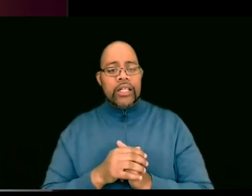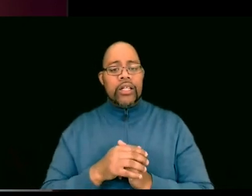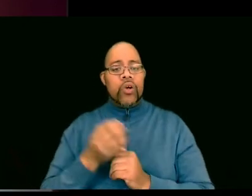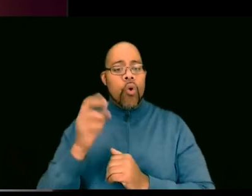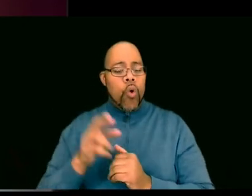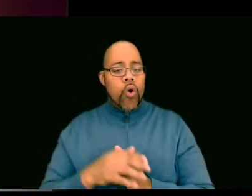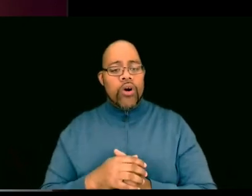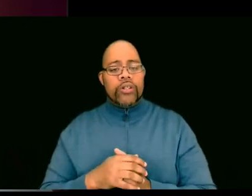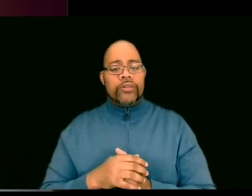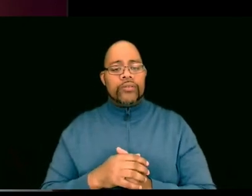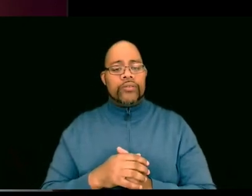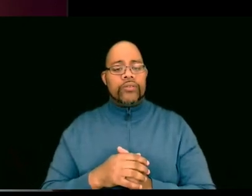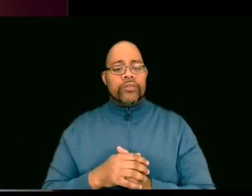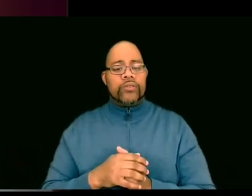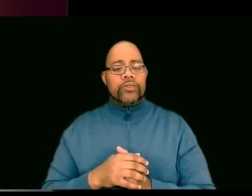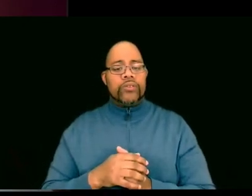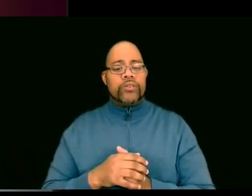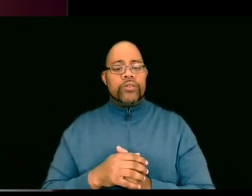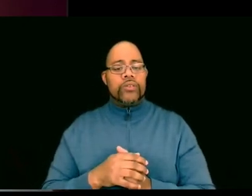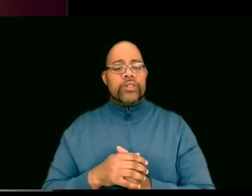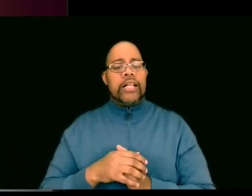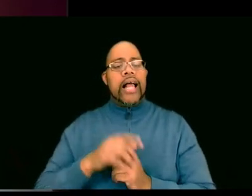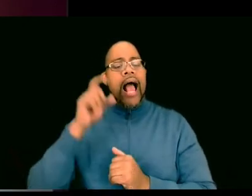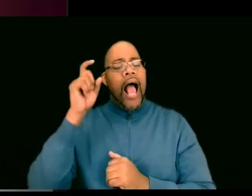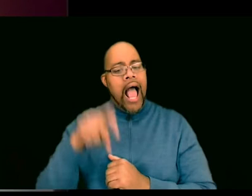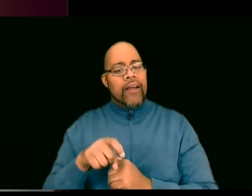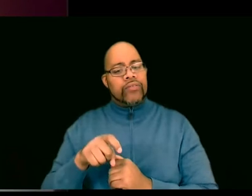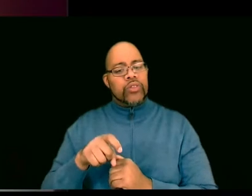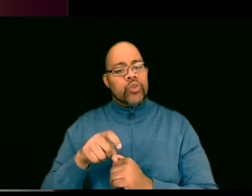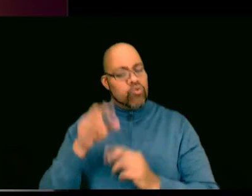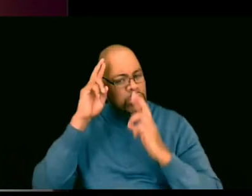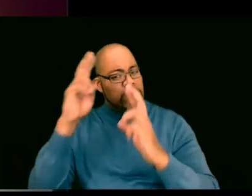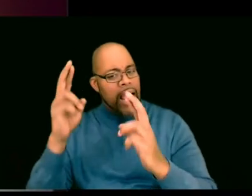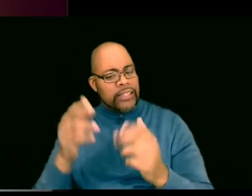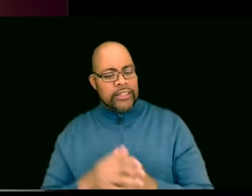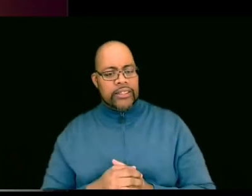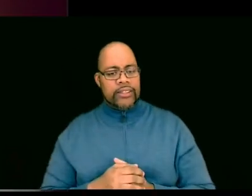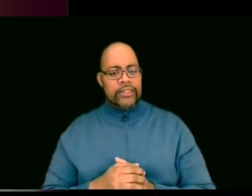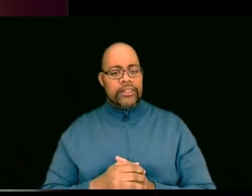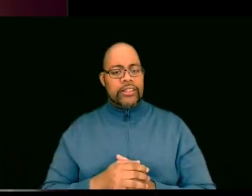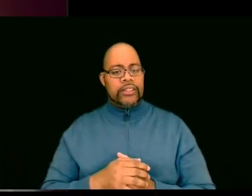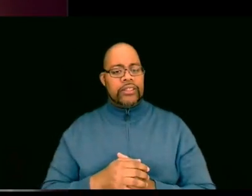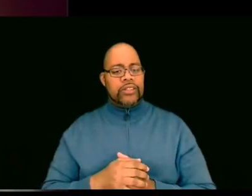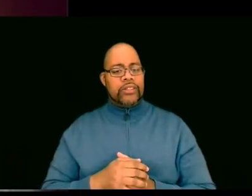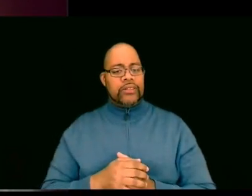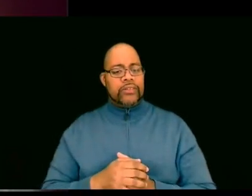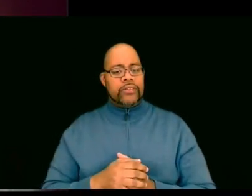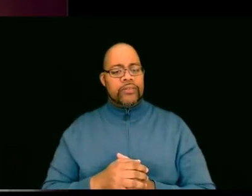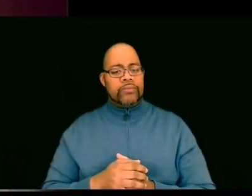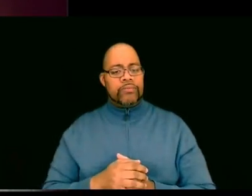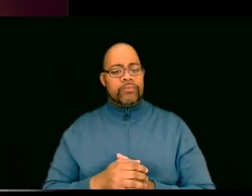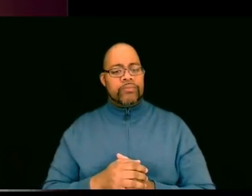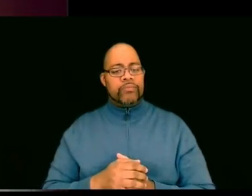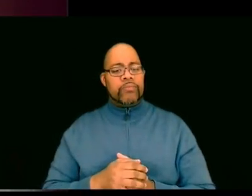identity or what have you, have to be respected and honored